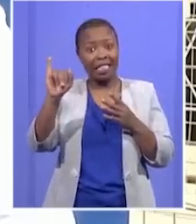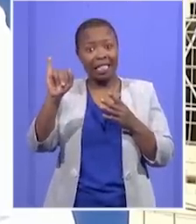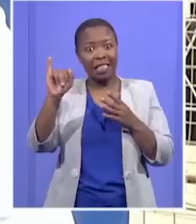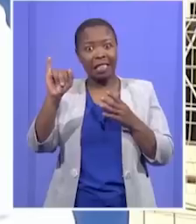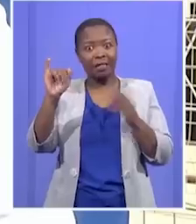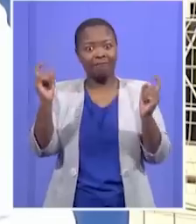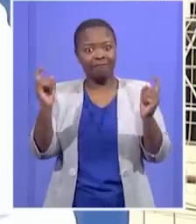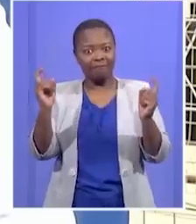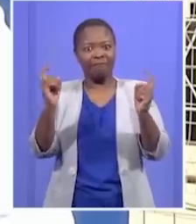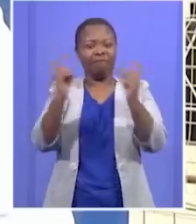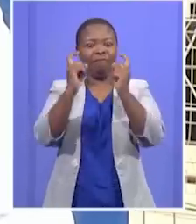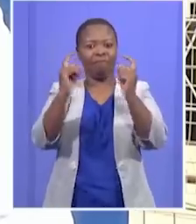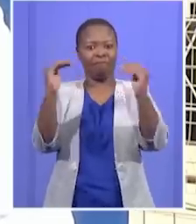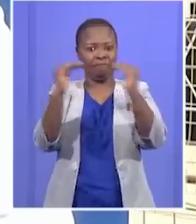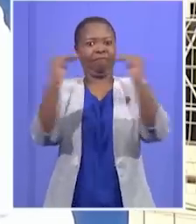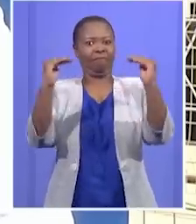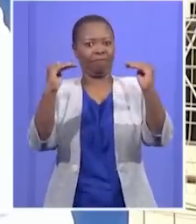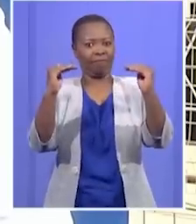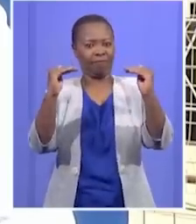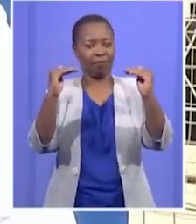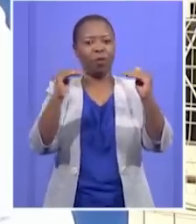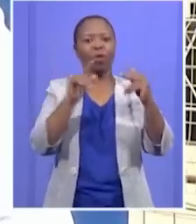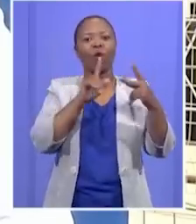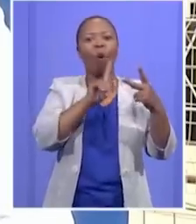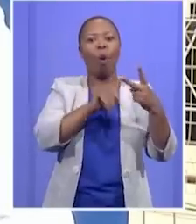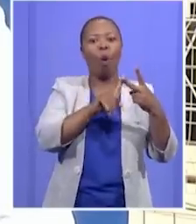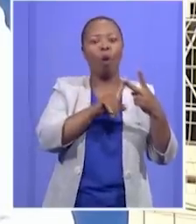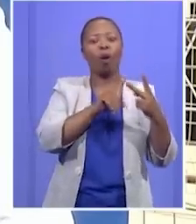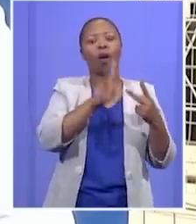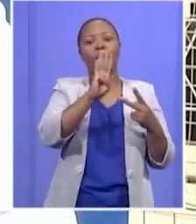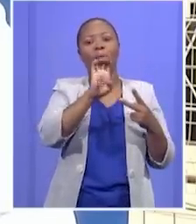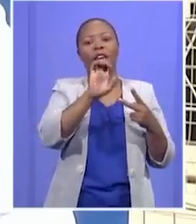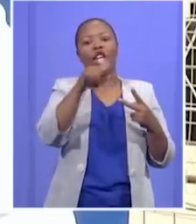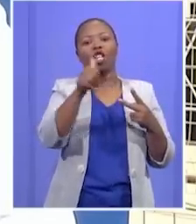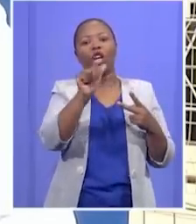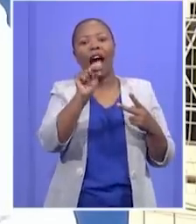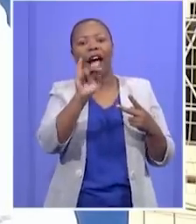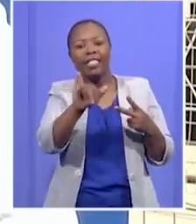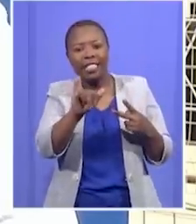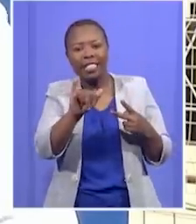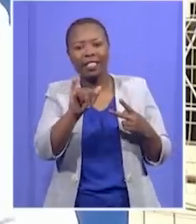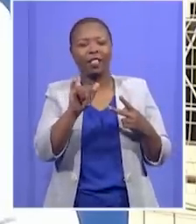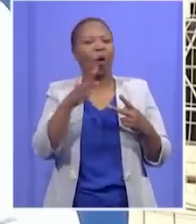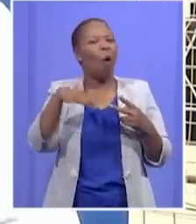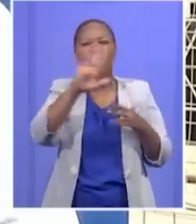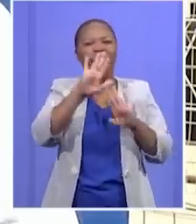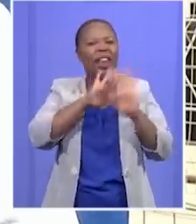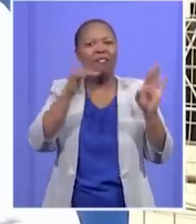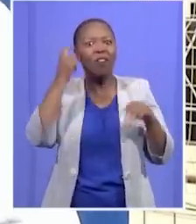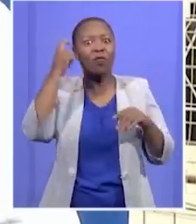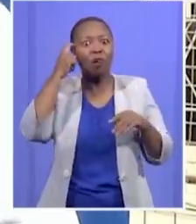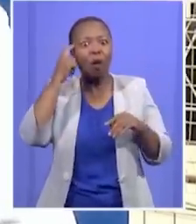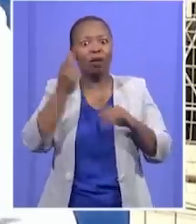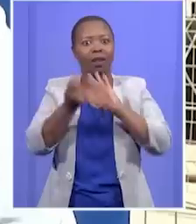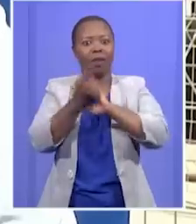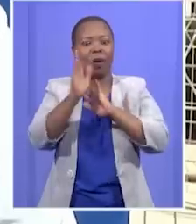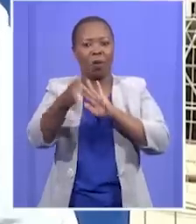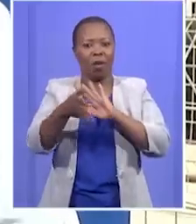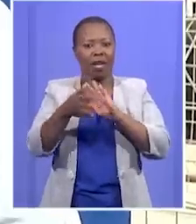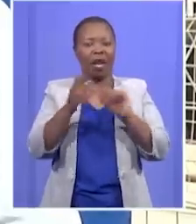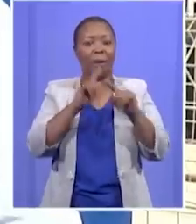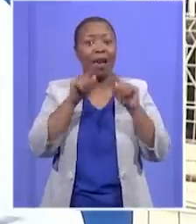to head, and or Bejani and the others. So I think for me, that is the area to